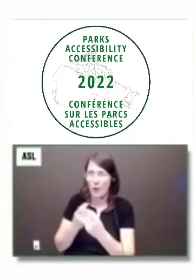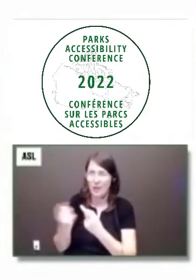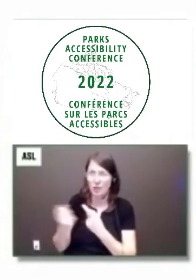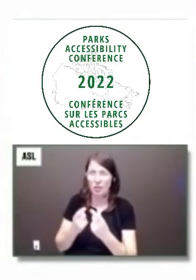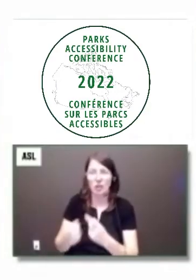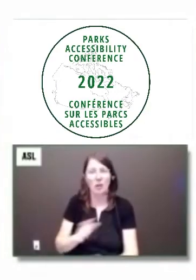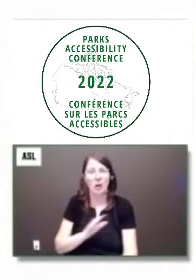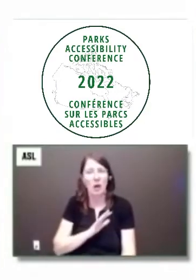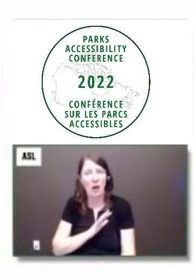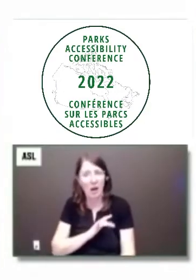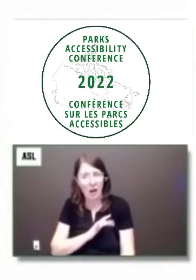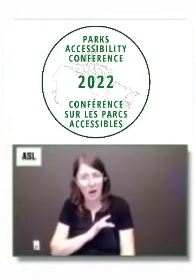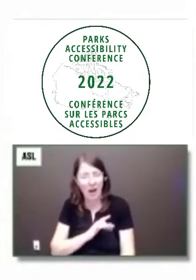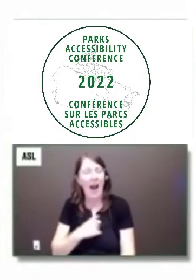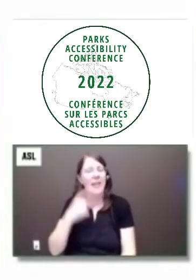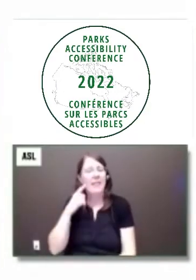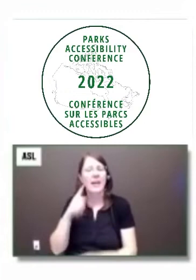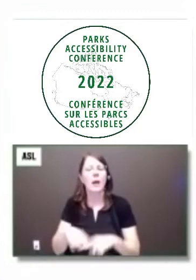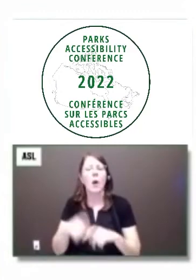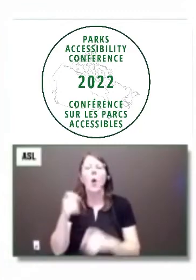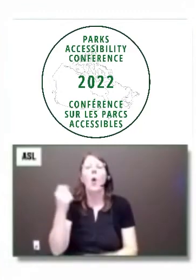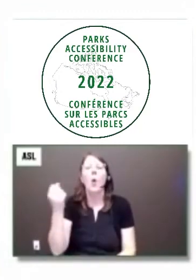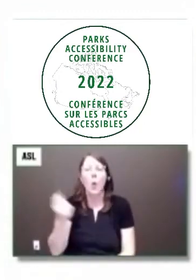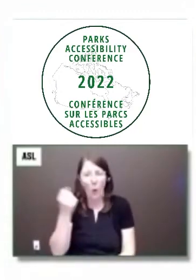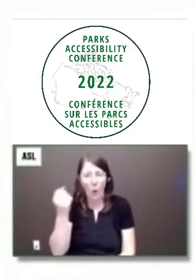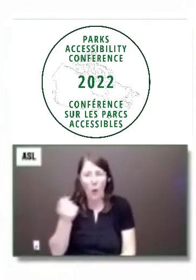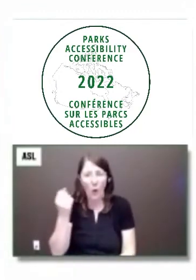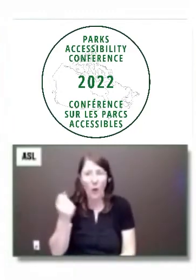you answer for our Slack channel. All right. Thank